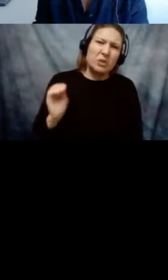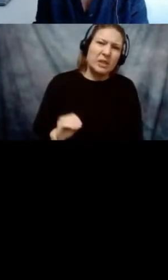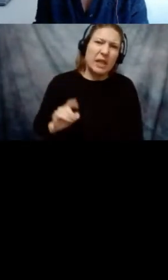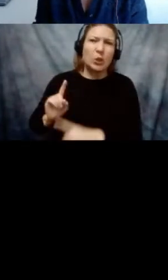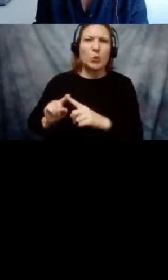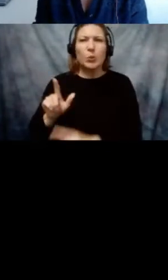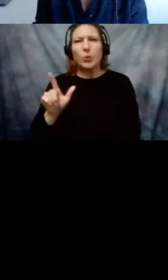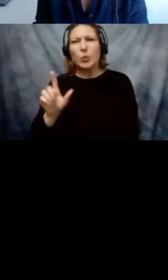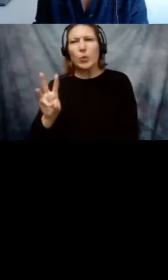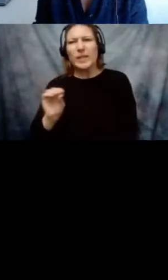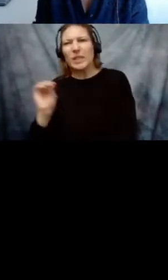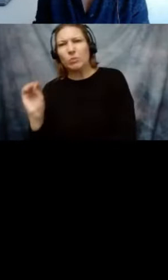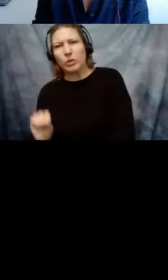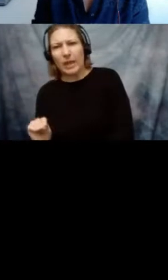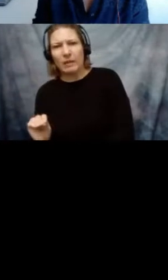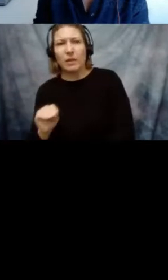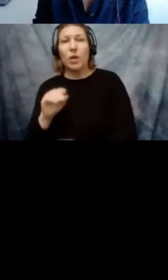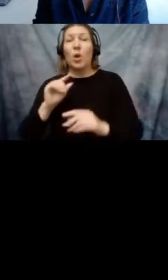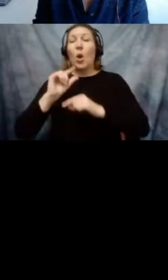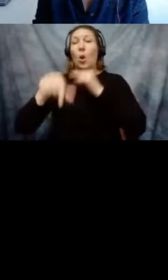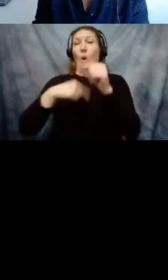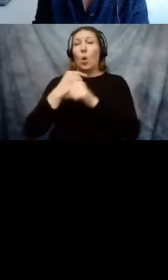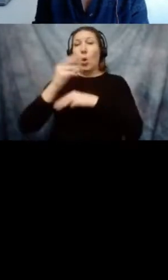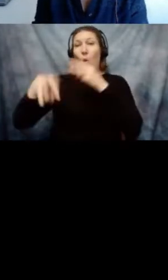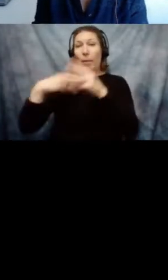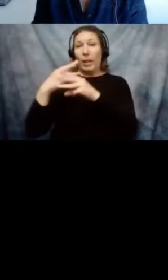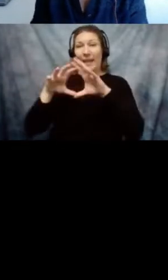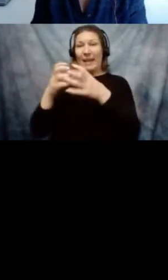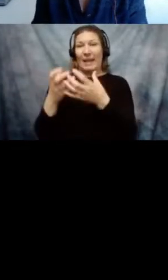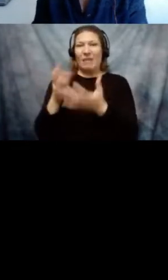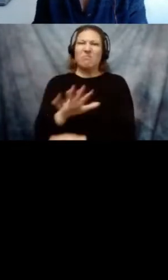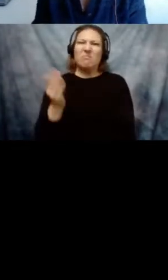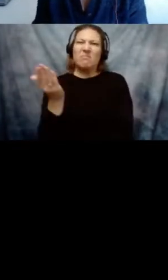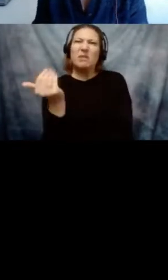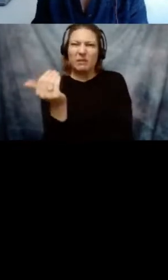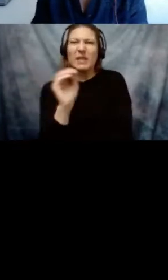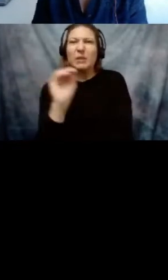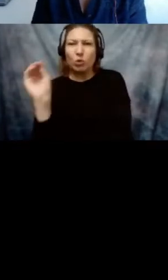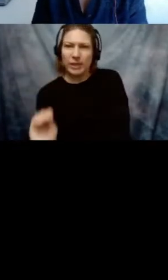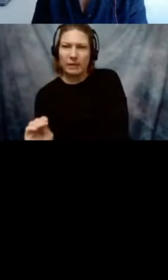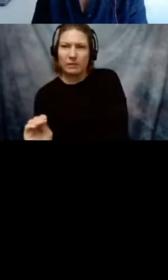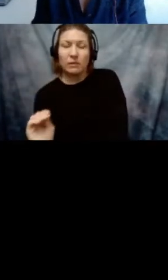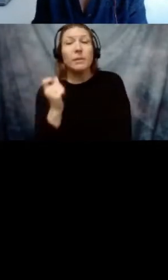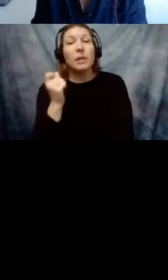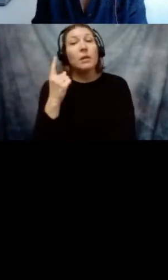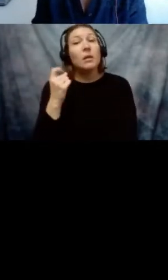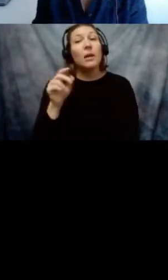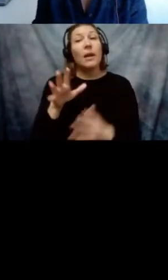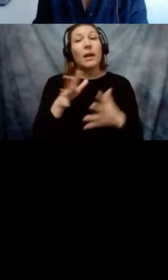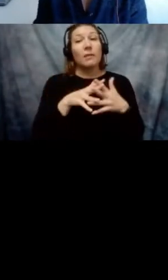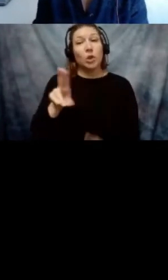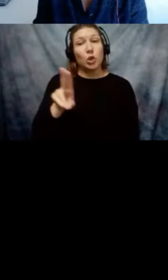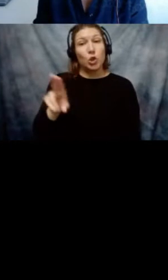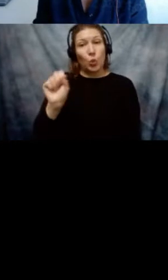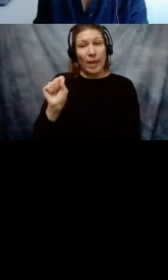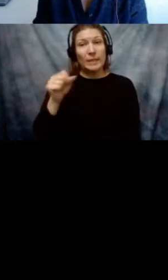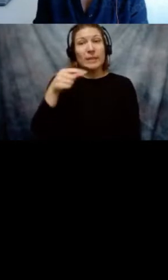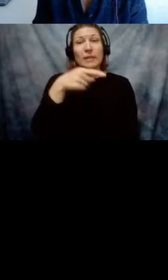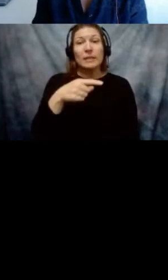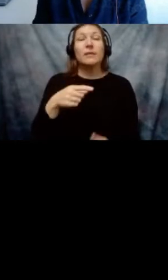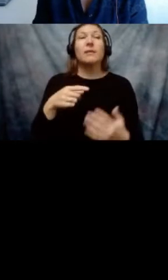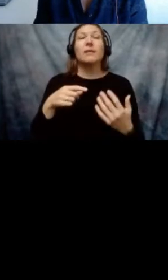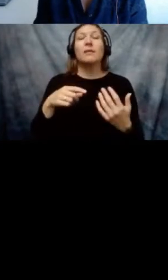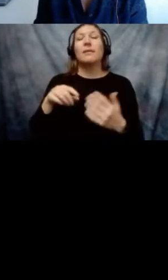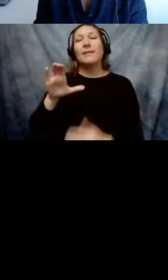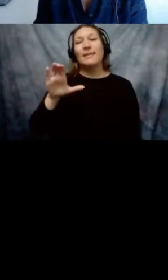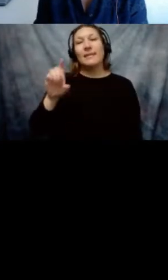about 15%. Having said that, statistics in the US are very clear. So according to the CDC, 61 million